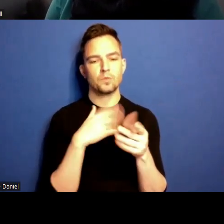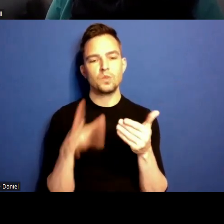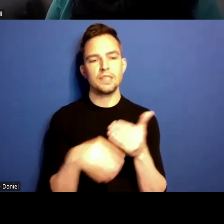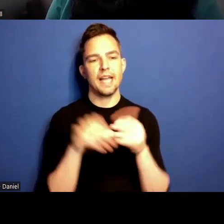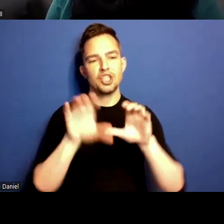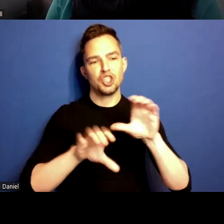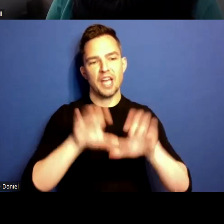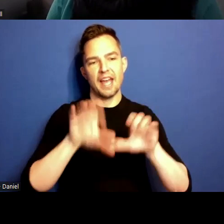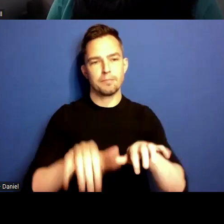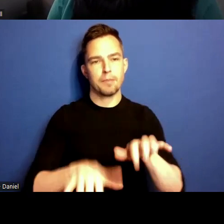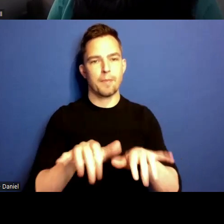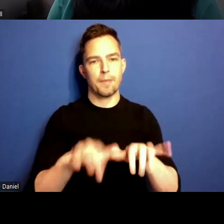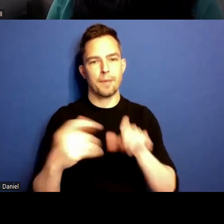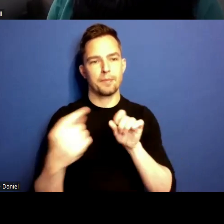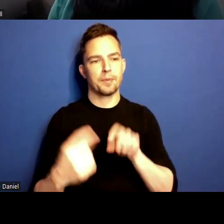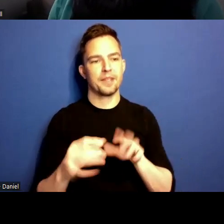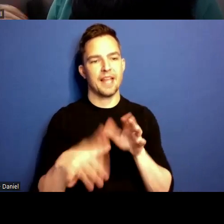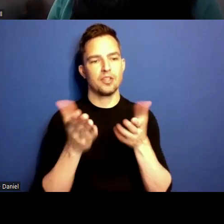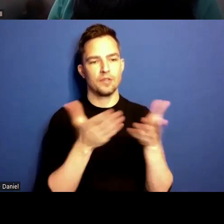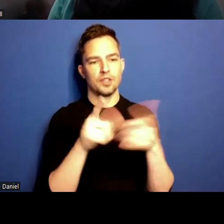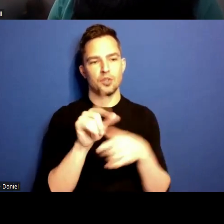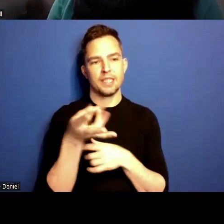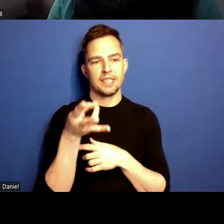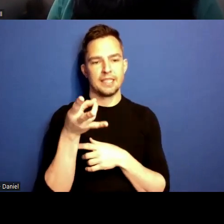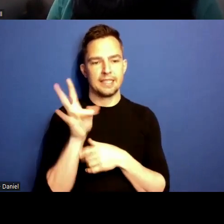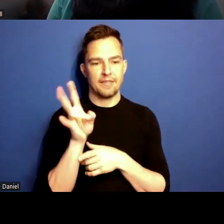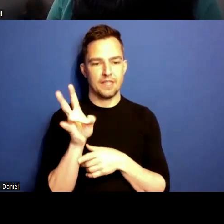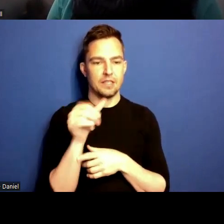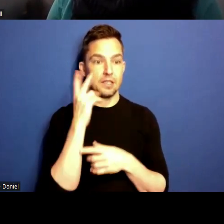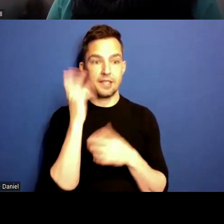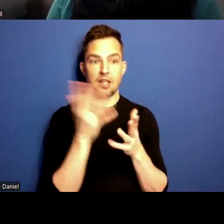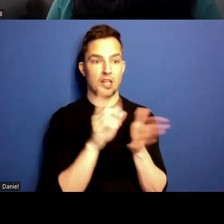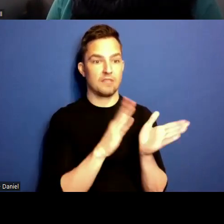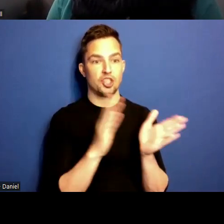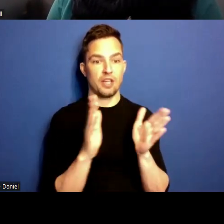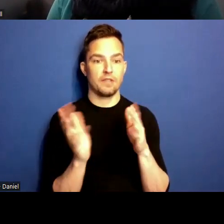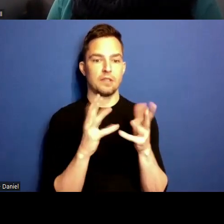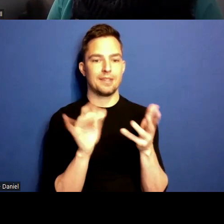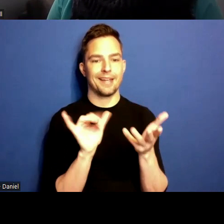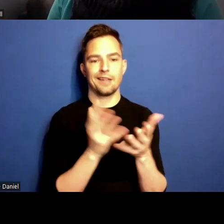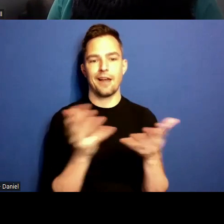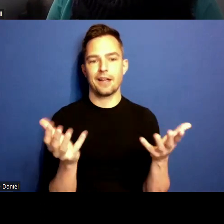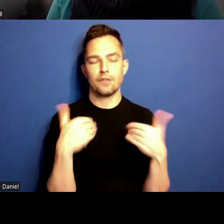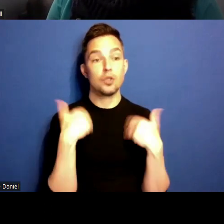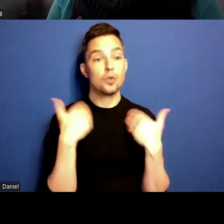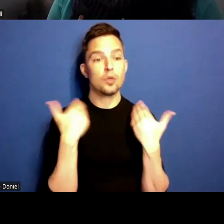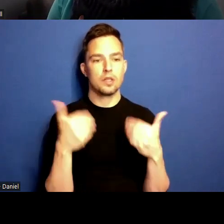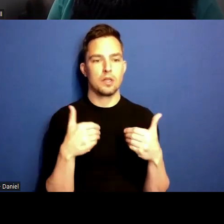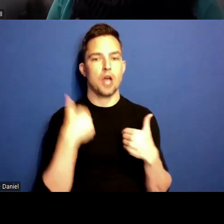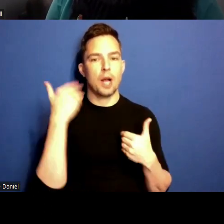to that service in 2017, and we didn't see a lot of shift in terms of a lot of youth or young